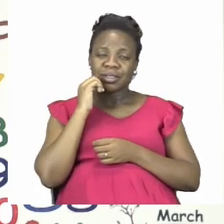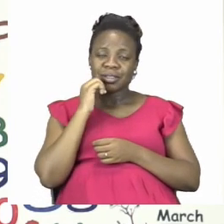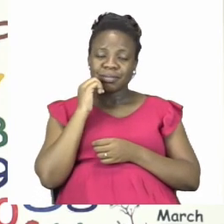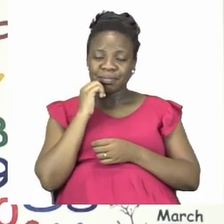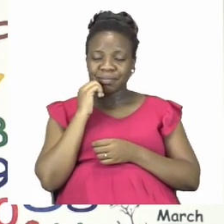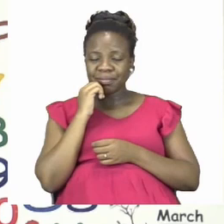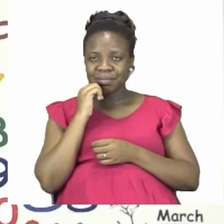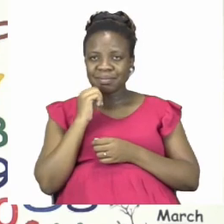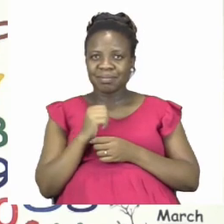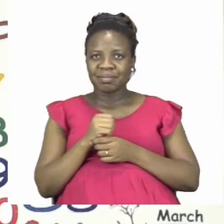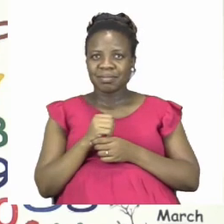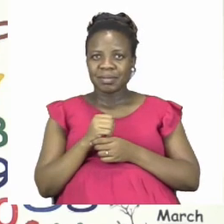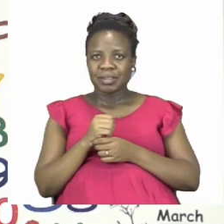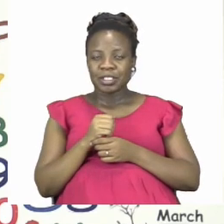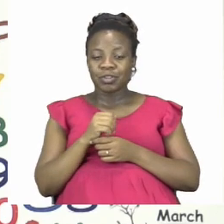teacher Mutsa.